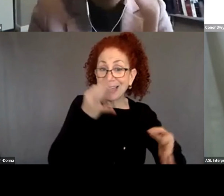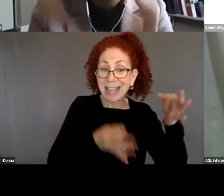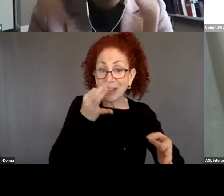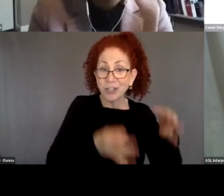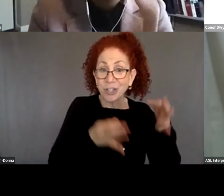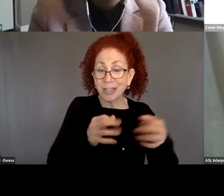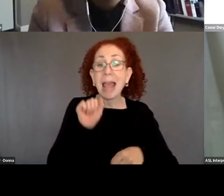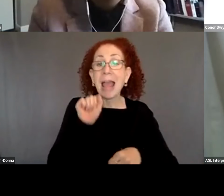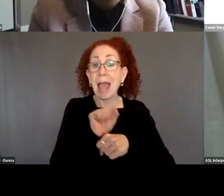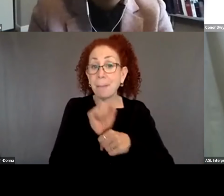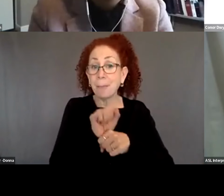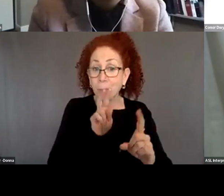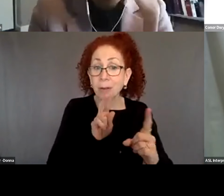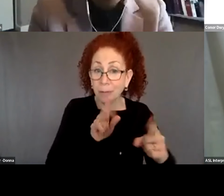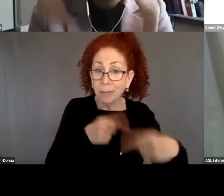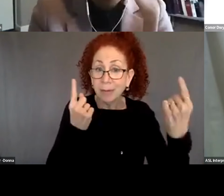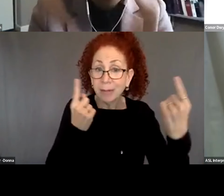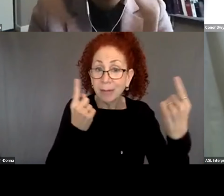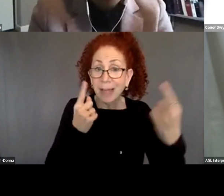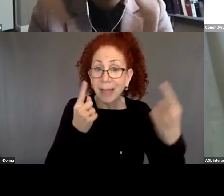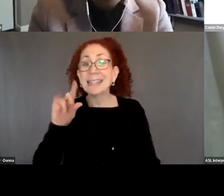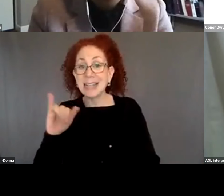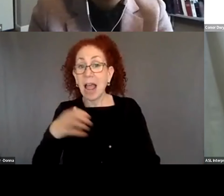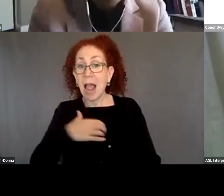employment context and SSDI appeals.